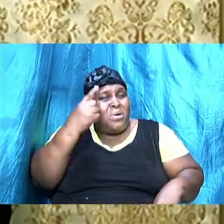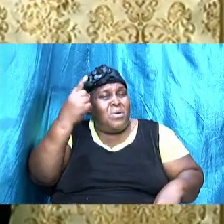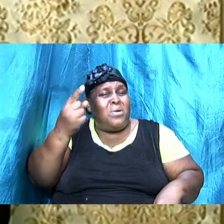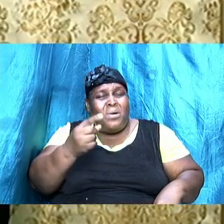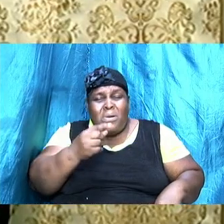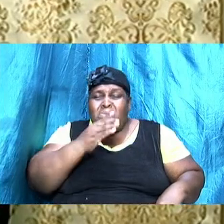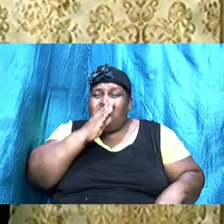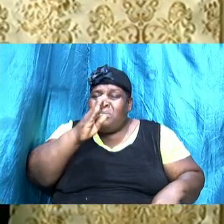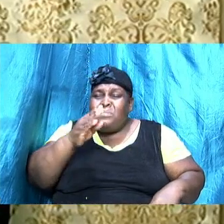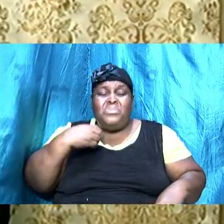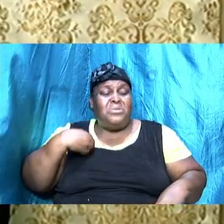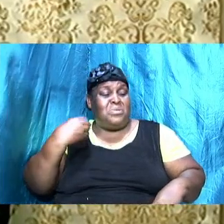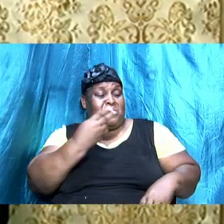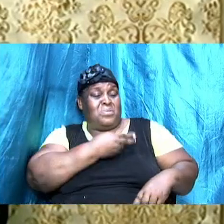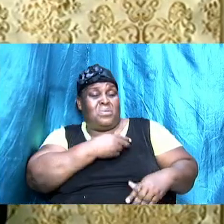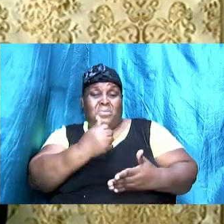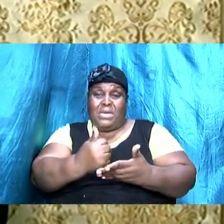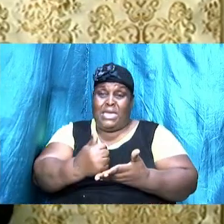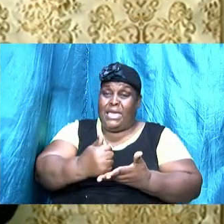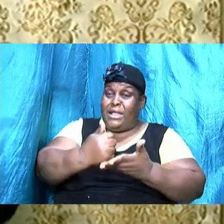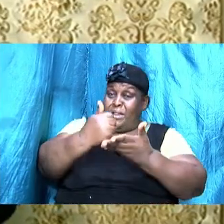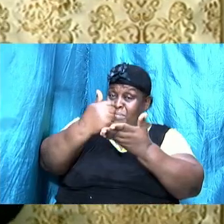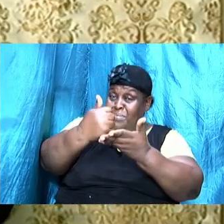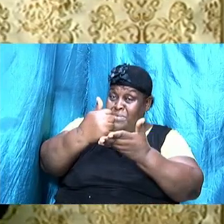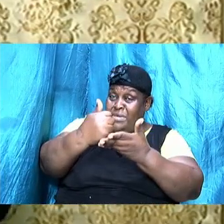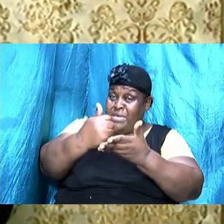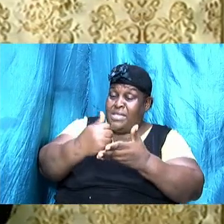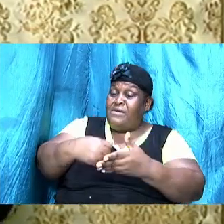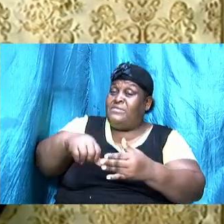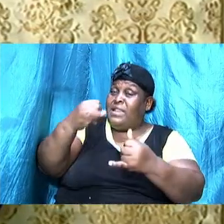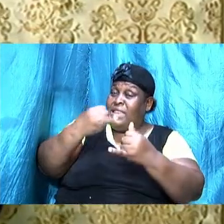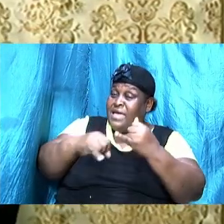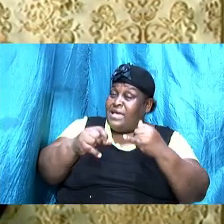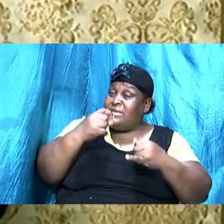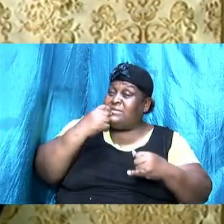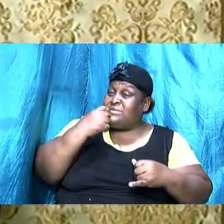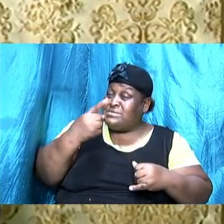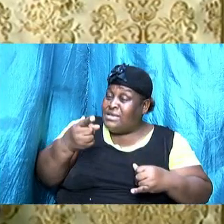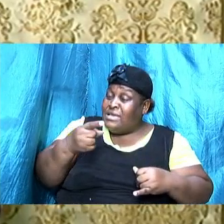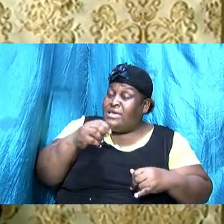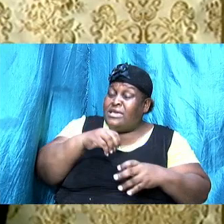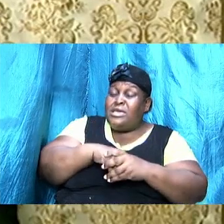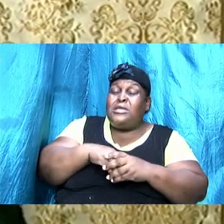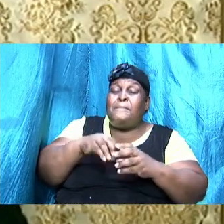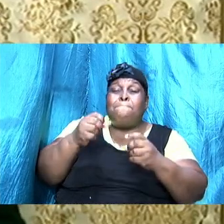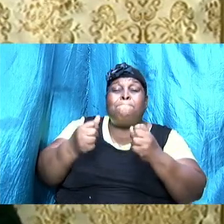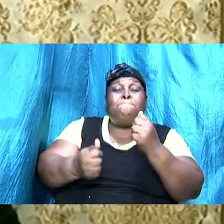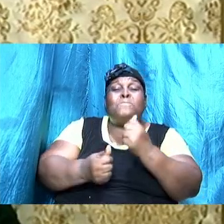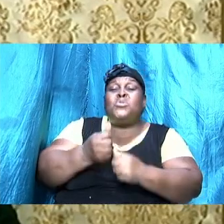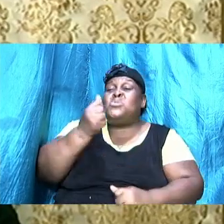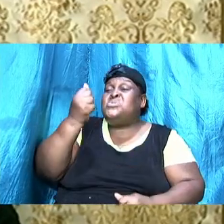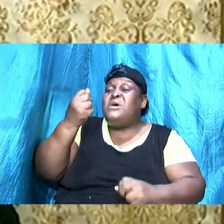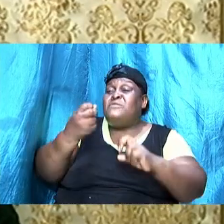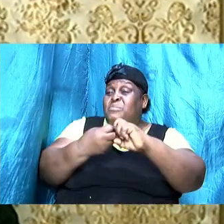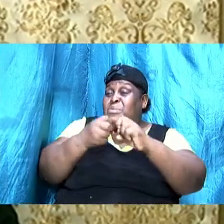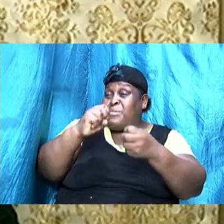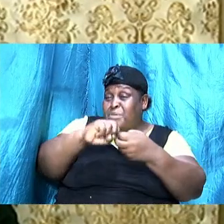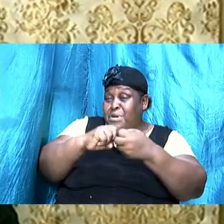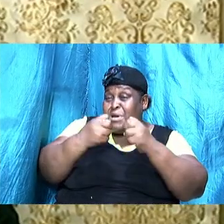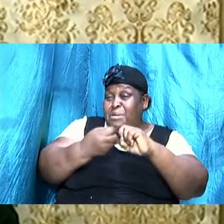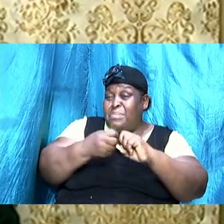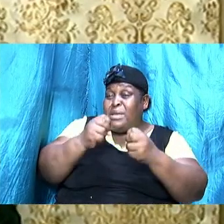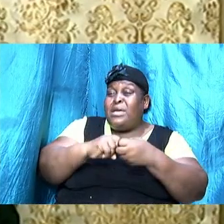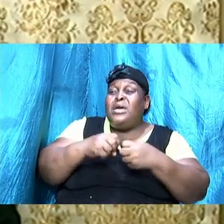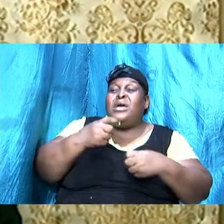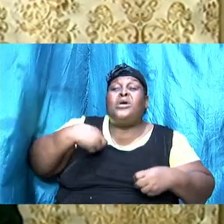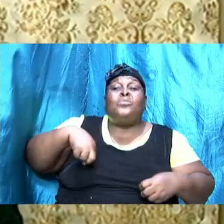it has the final say in a lot of the issues, if not all of the issues, that we are going to be